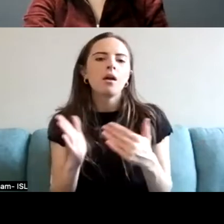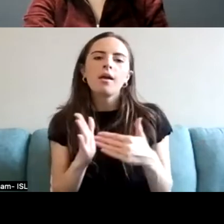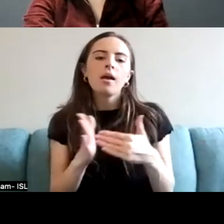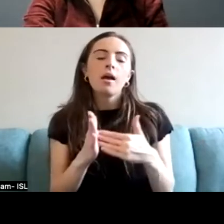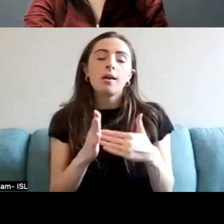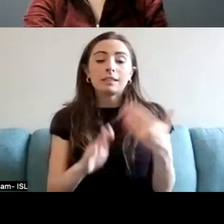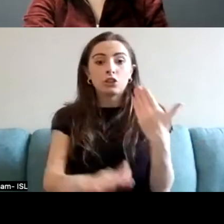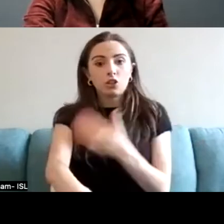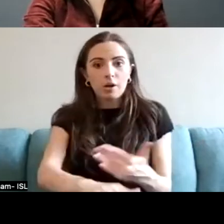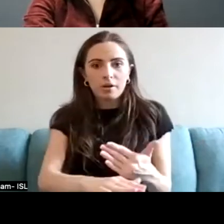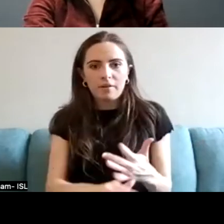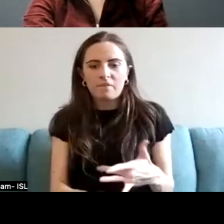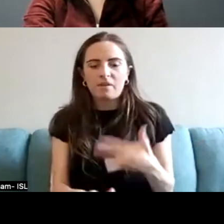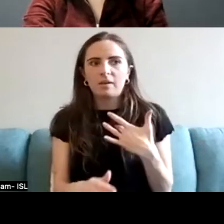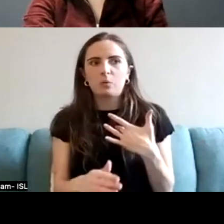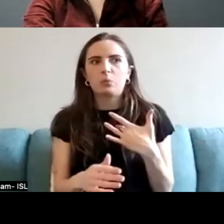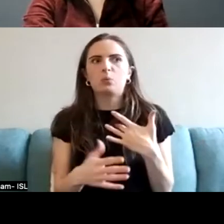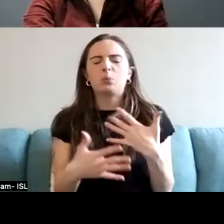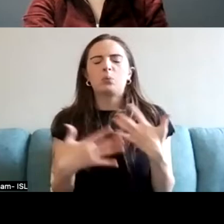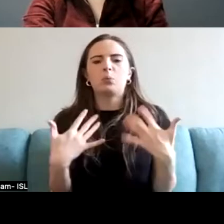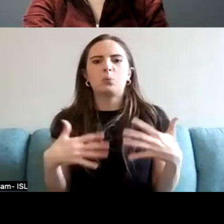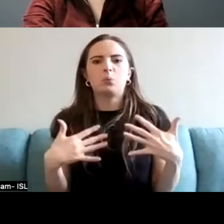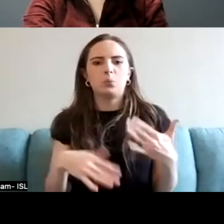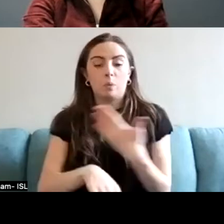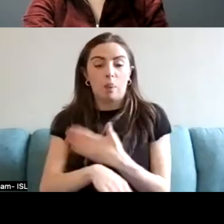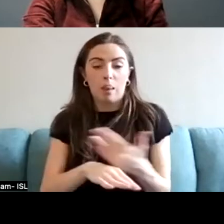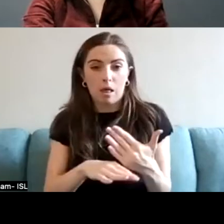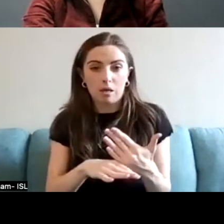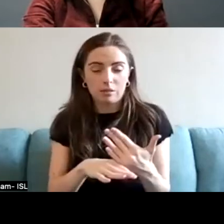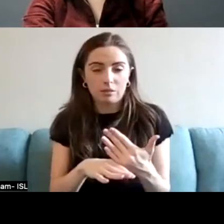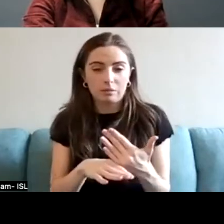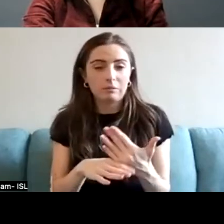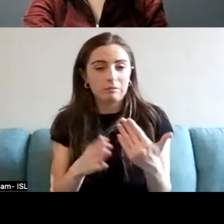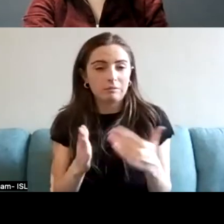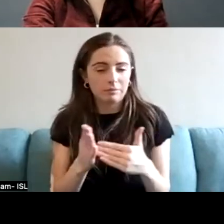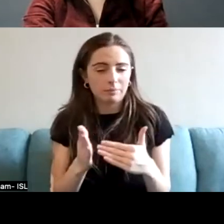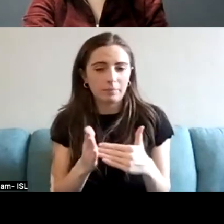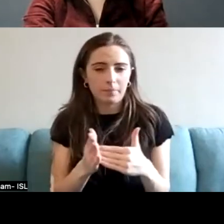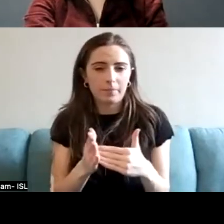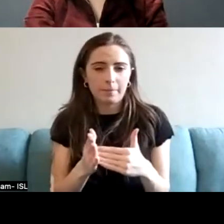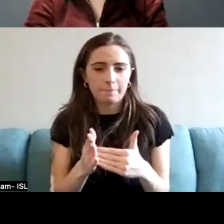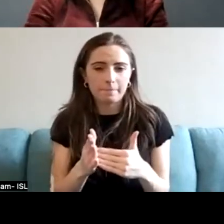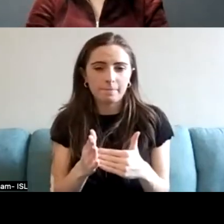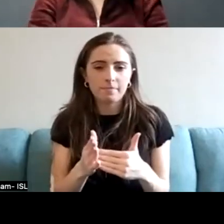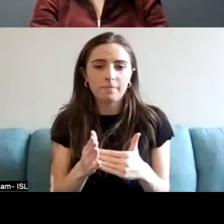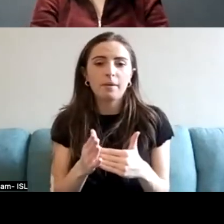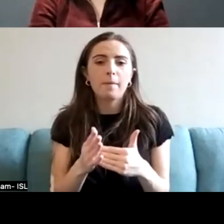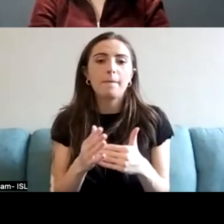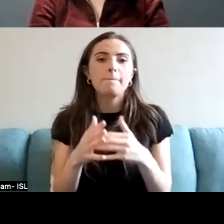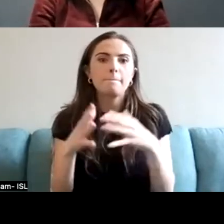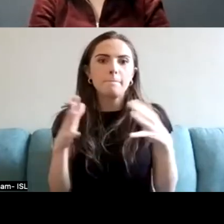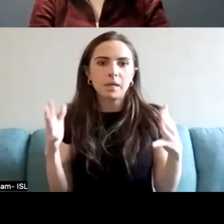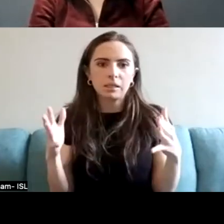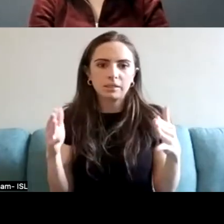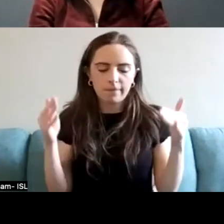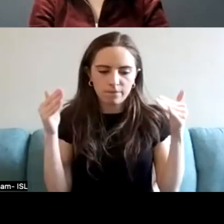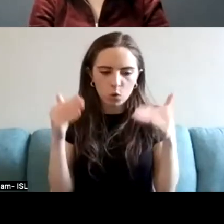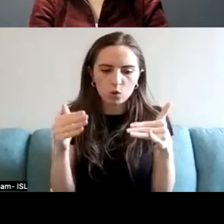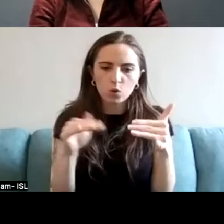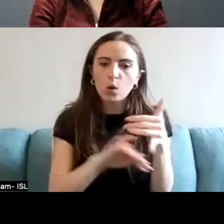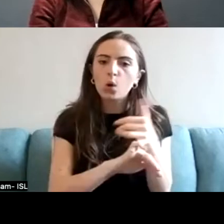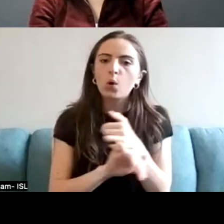you start looking at the various different bits and pieces. And I think the biggest thing is to look at who within your organization